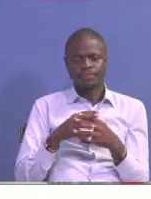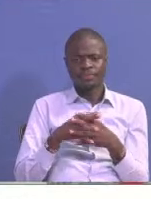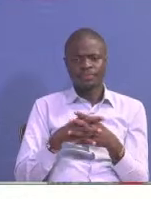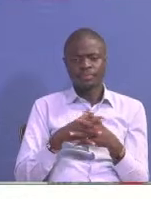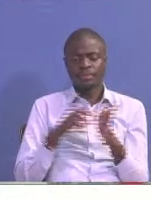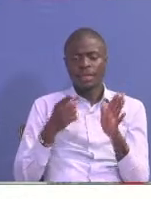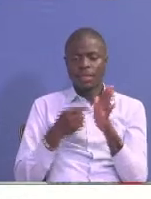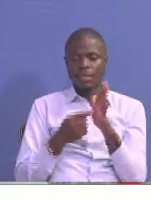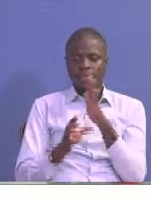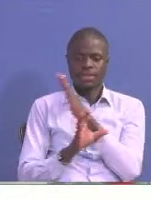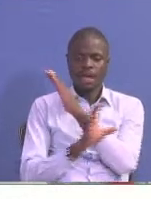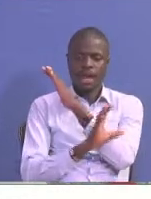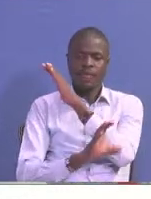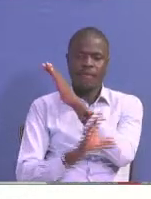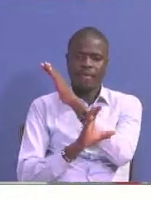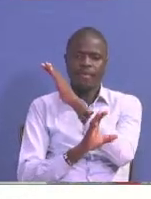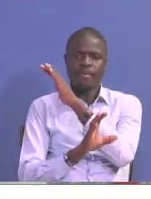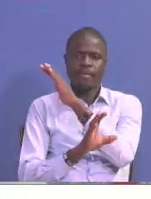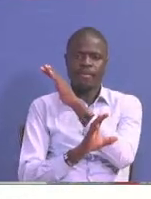These countries